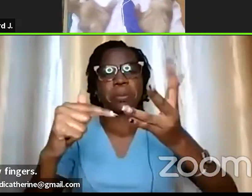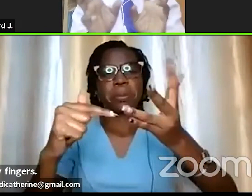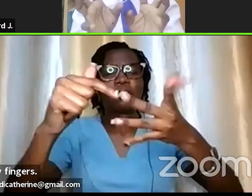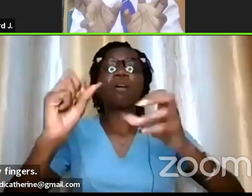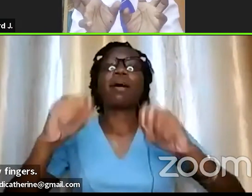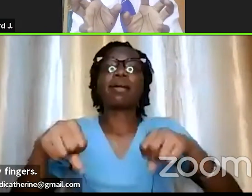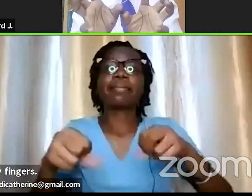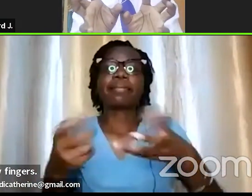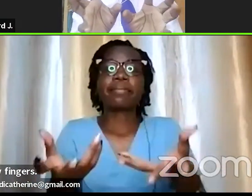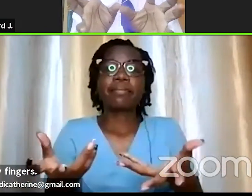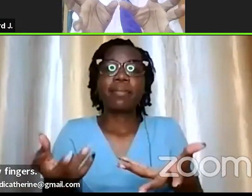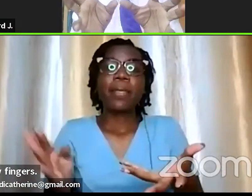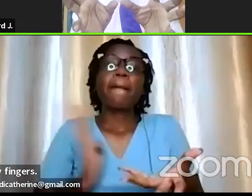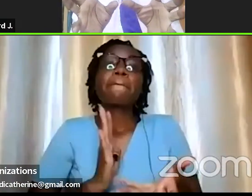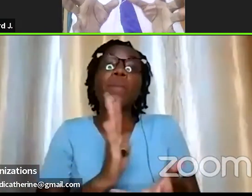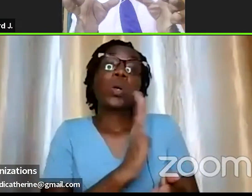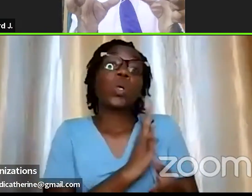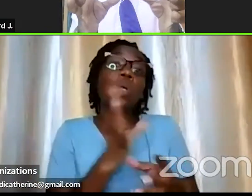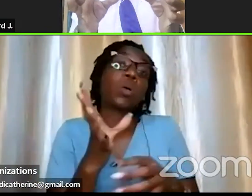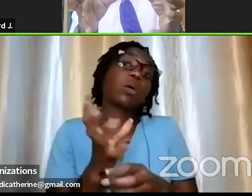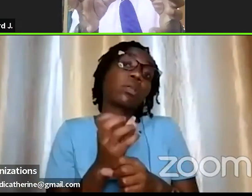of organizations think,